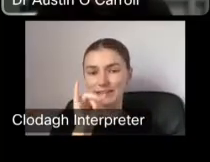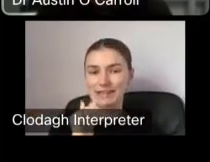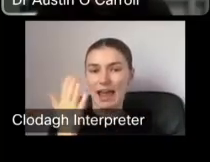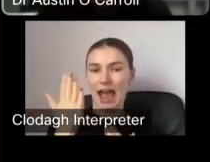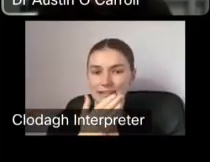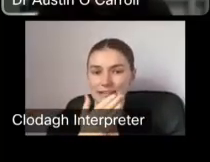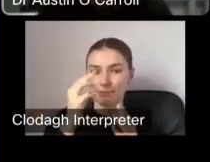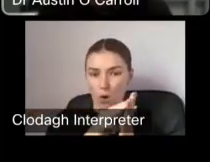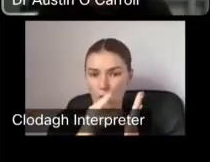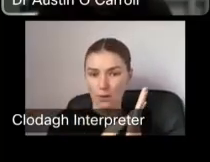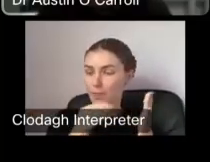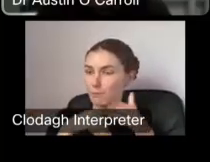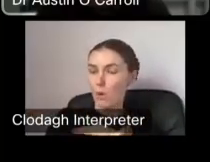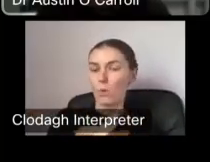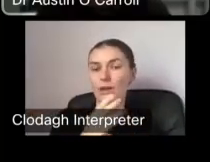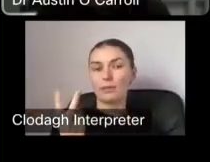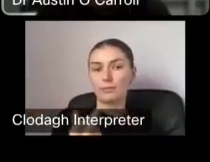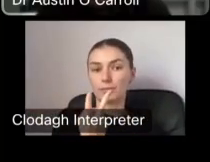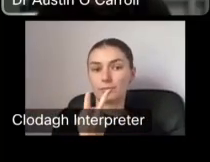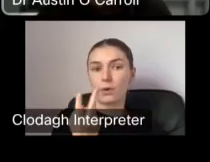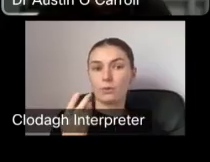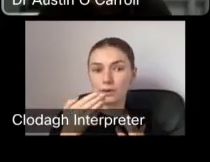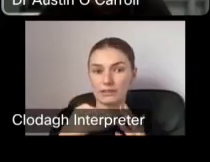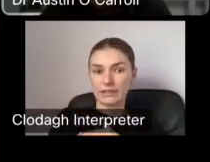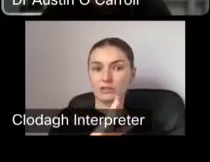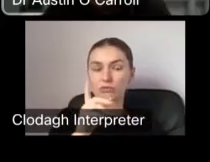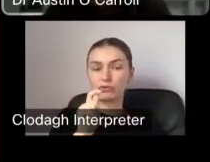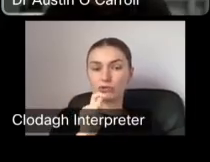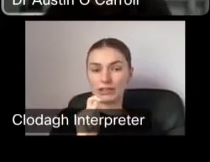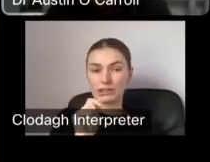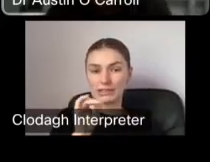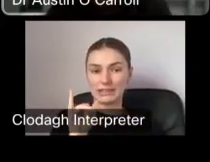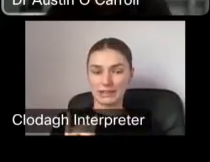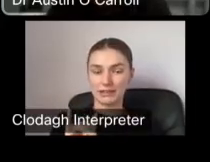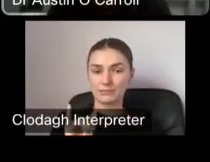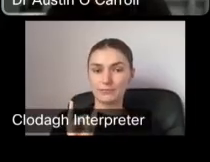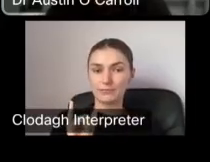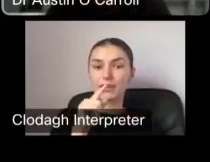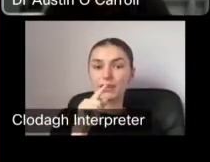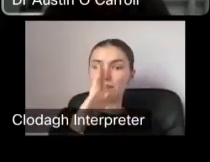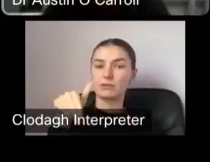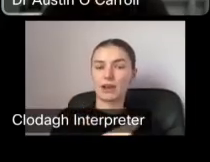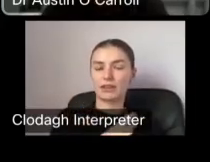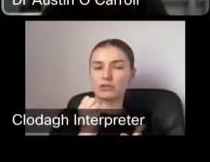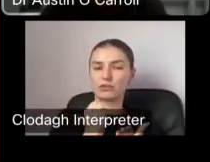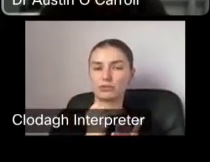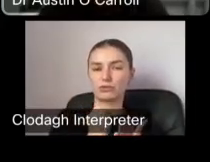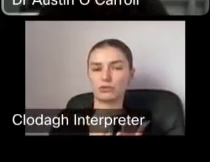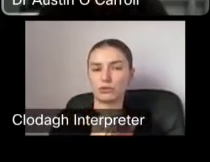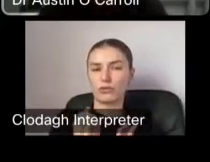got actual entry into Trinity College through the Access Programme. And this is where the stories diverge.